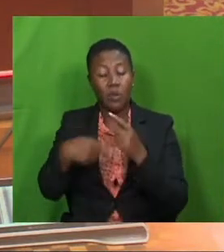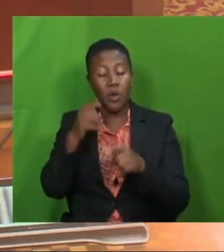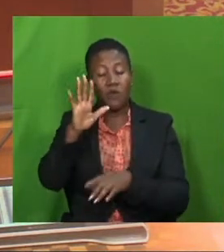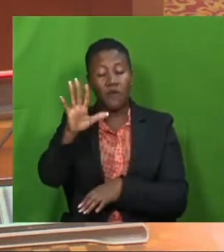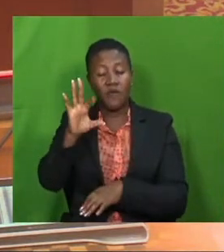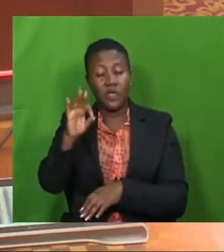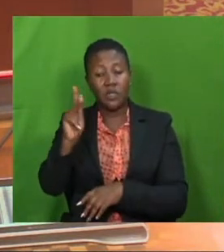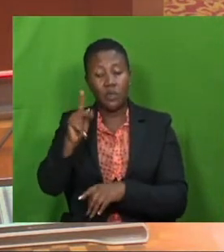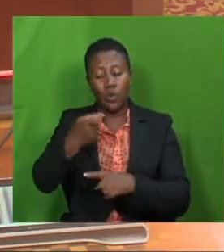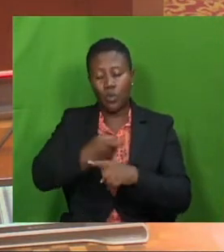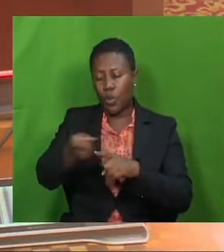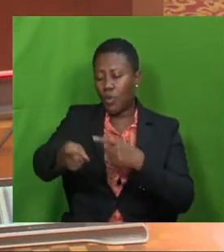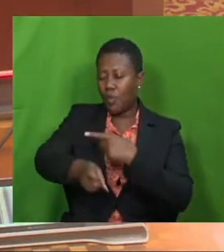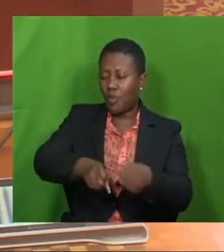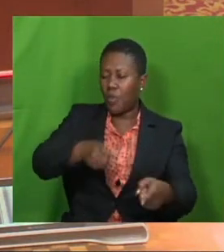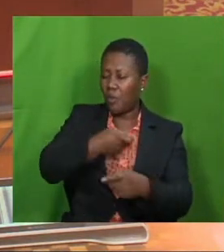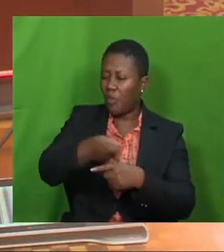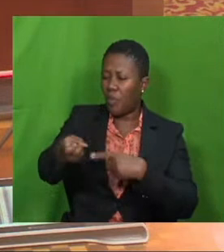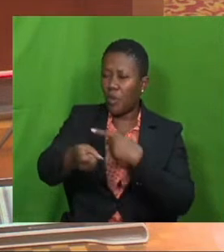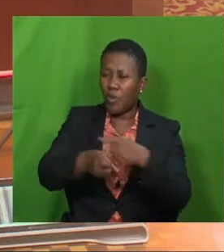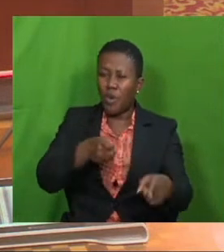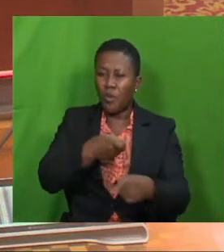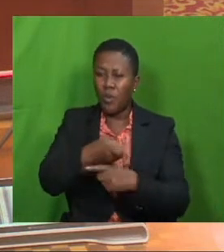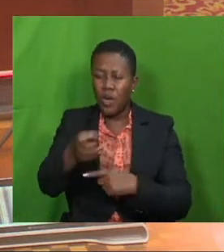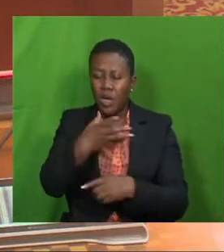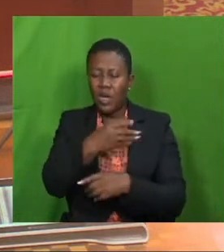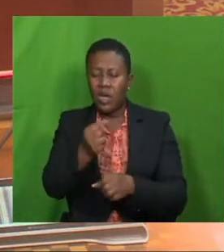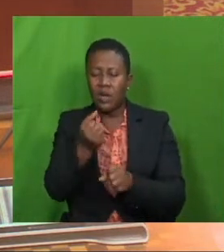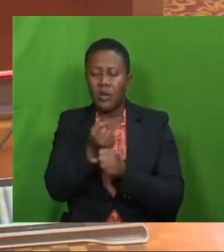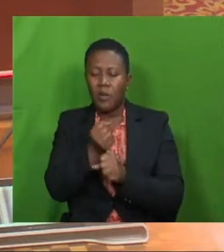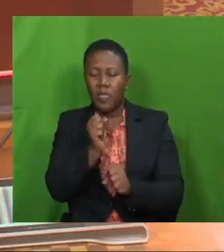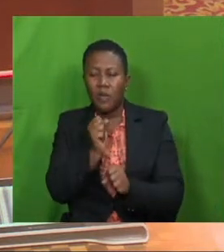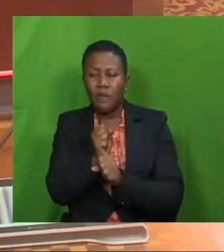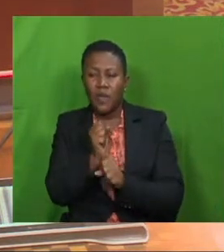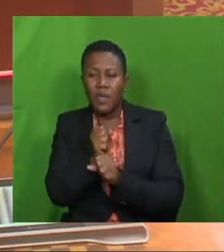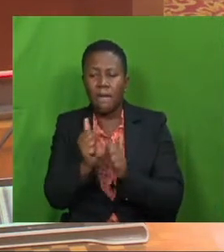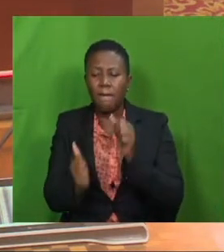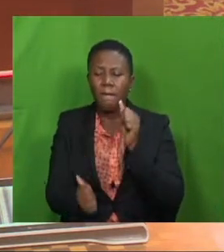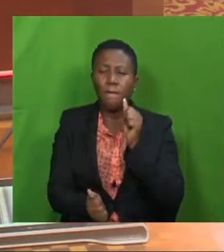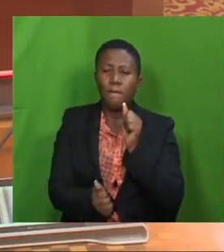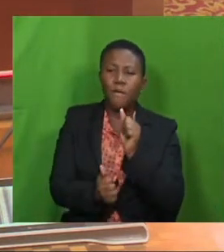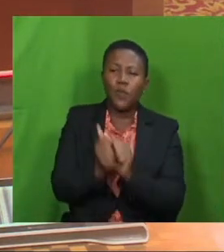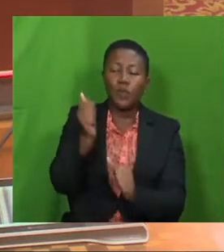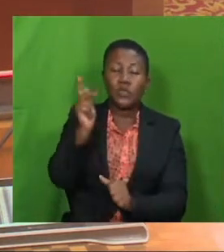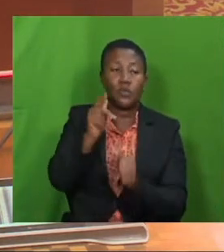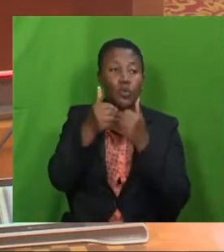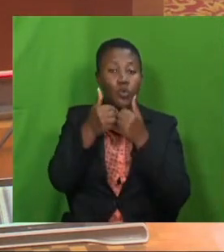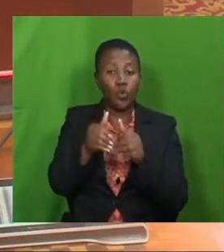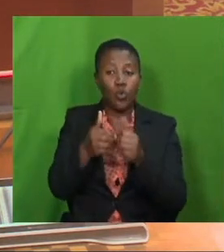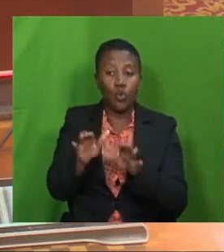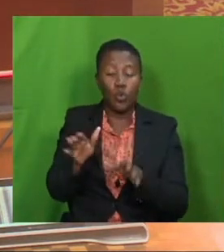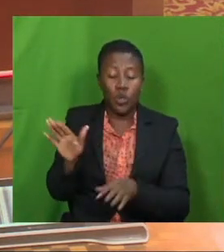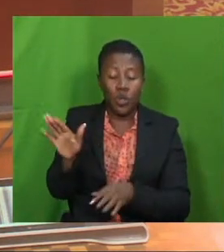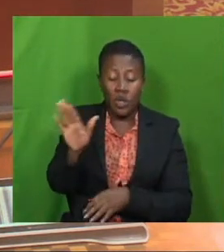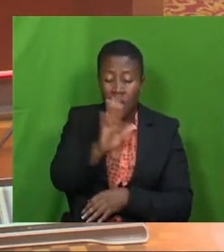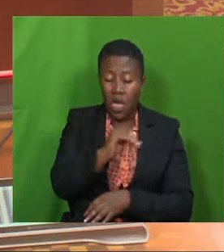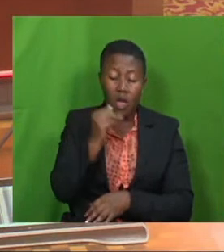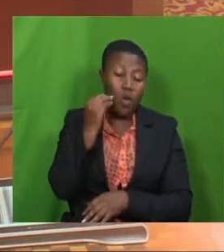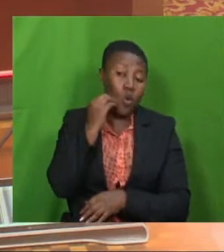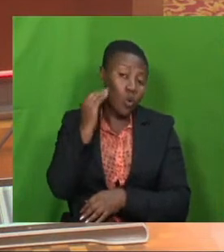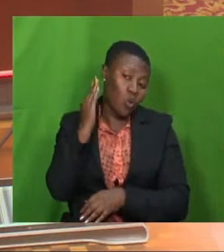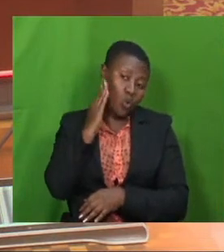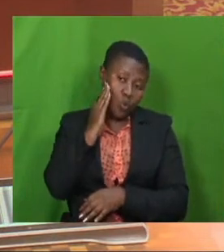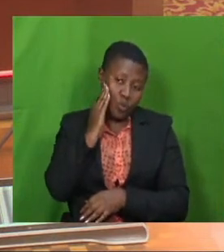destructive nature of the blast also rendered several hundreds of people homeless and turned into a nightmare